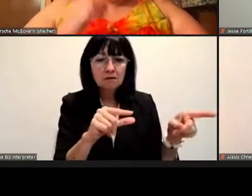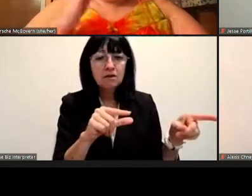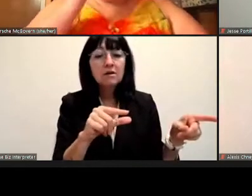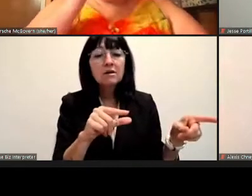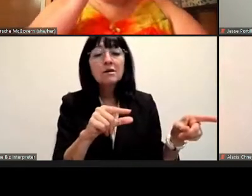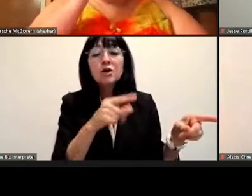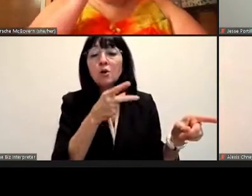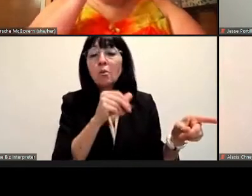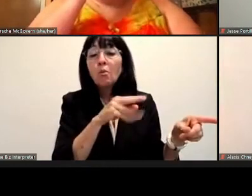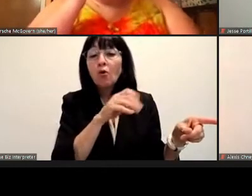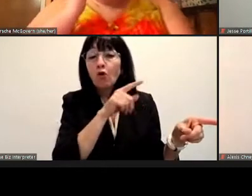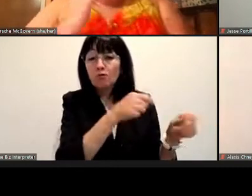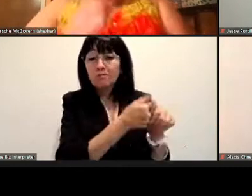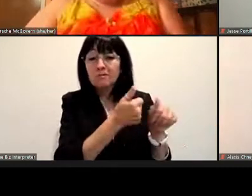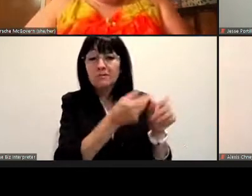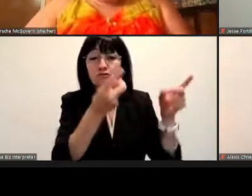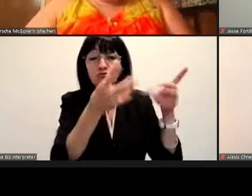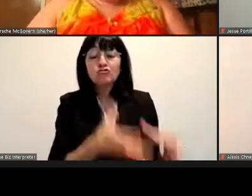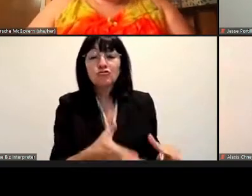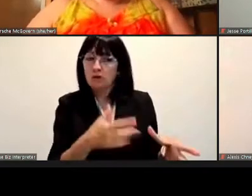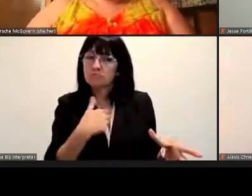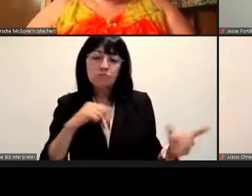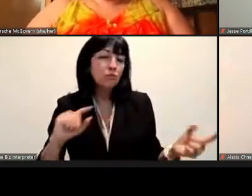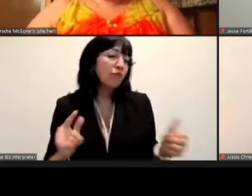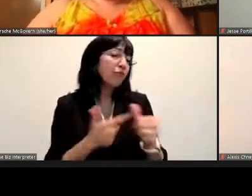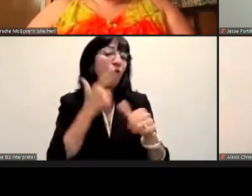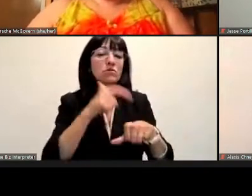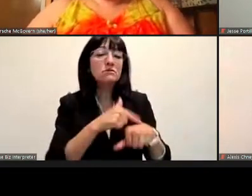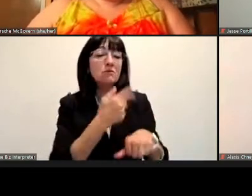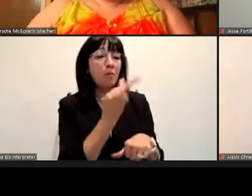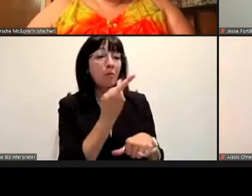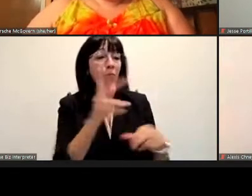first conversation was about that. And, you know,